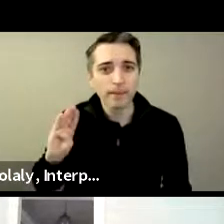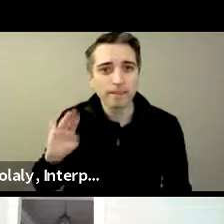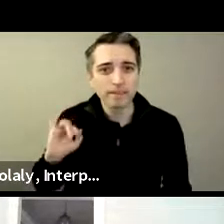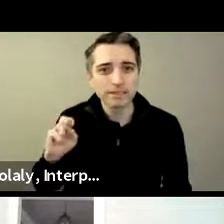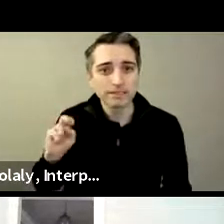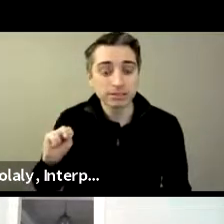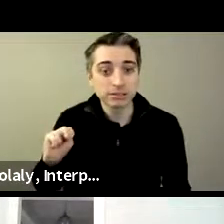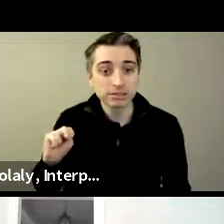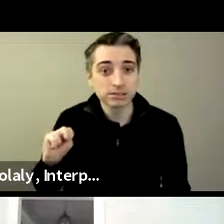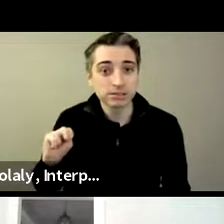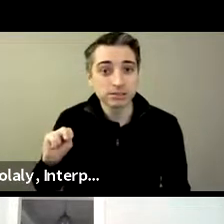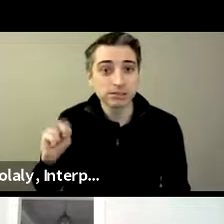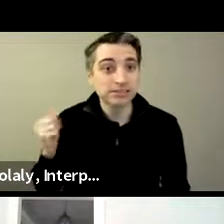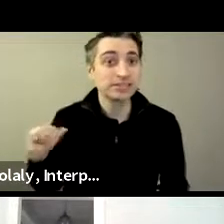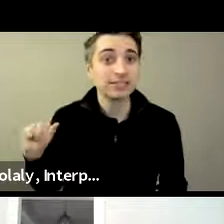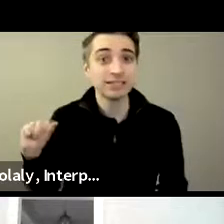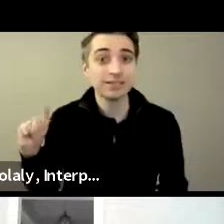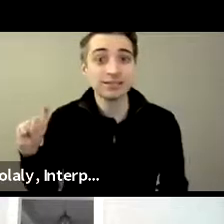No? Okay.